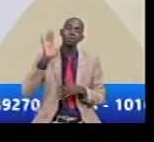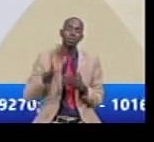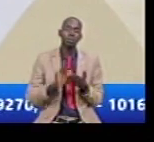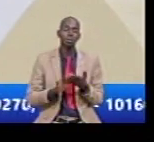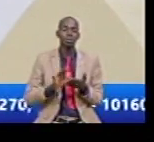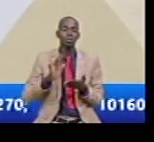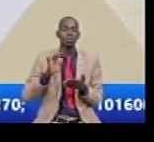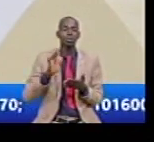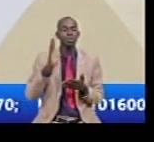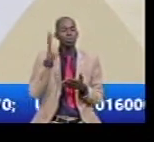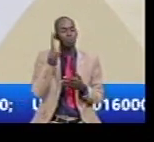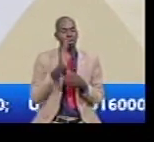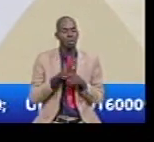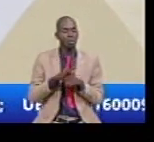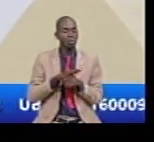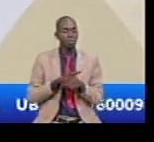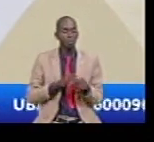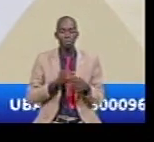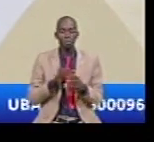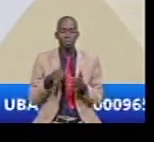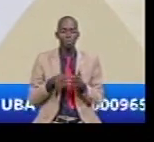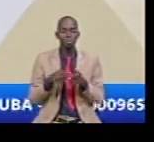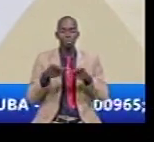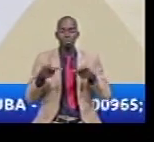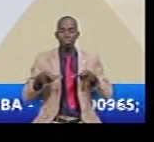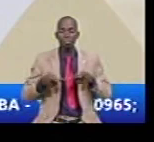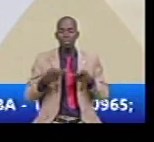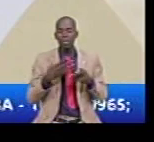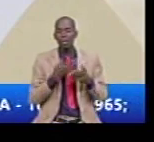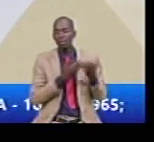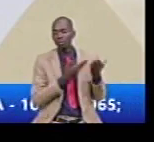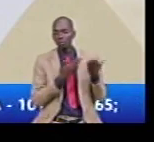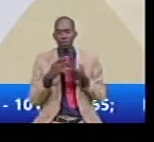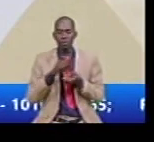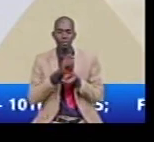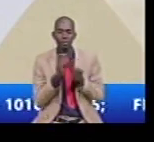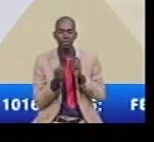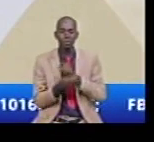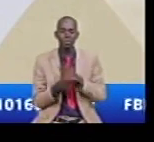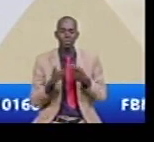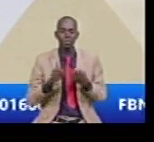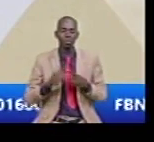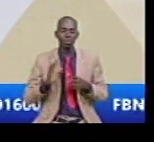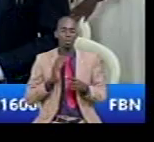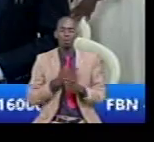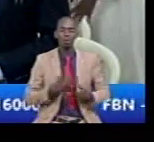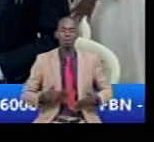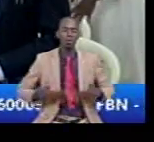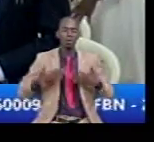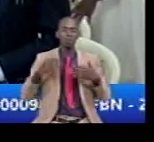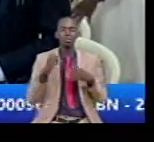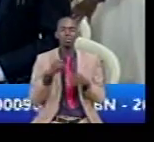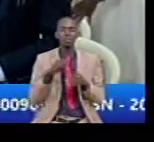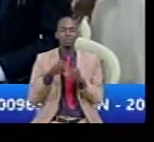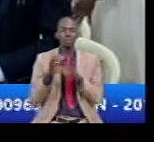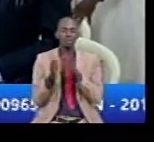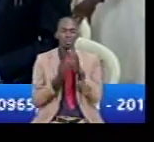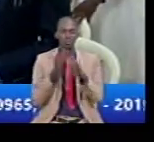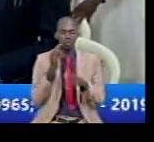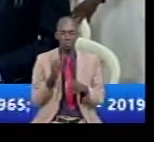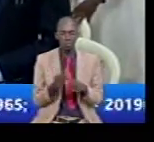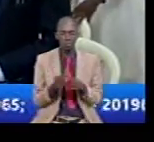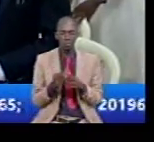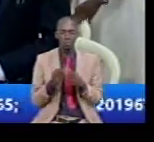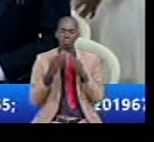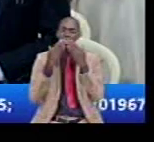fill this place and bring transformation into our lives in Jesus' name. Thank